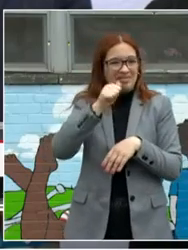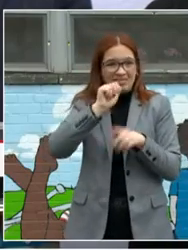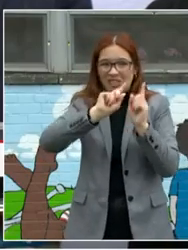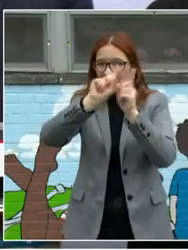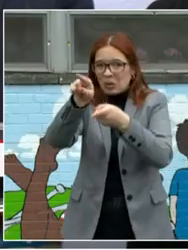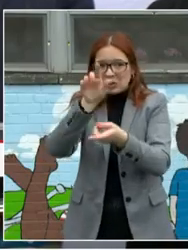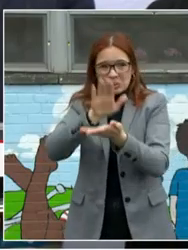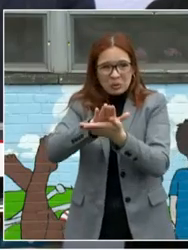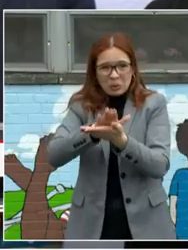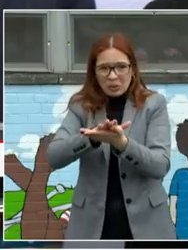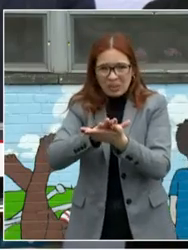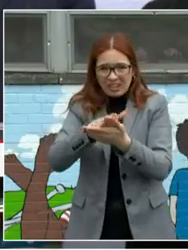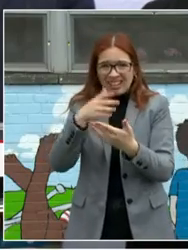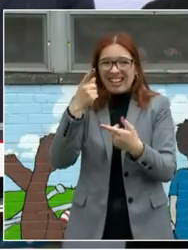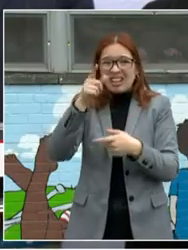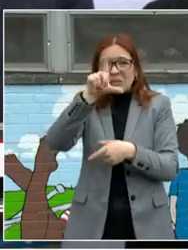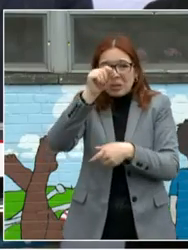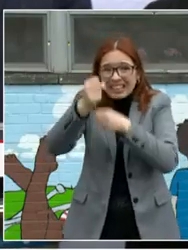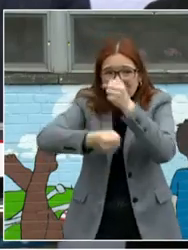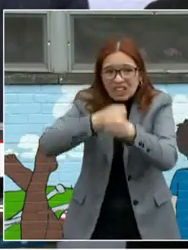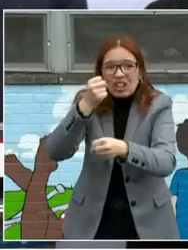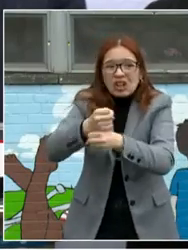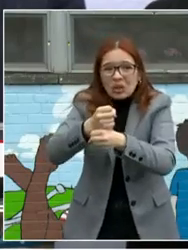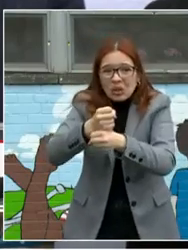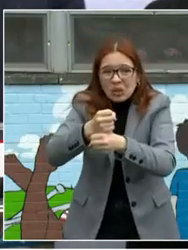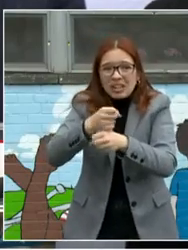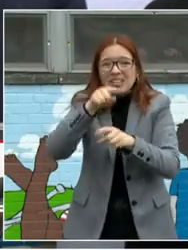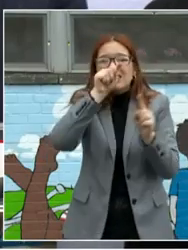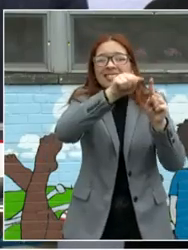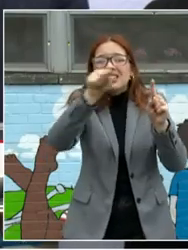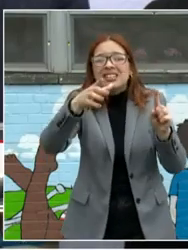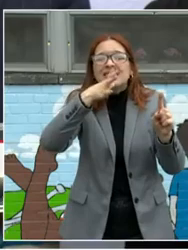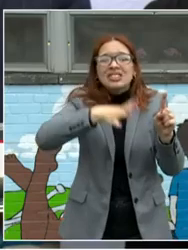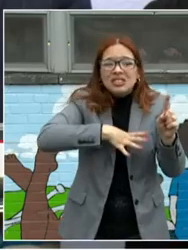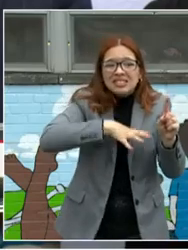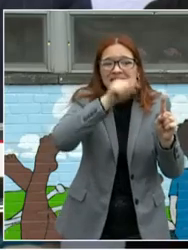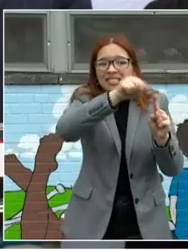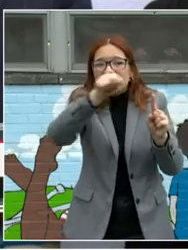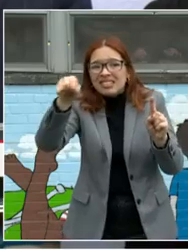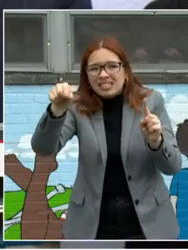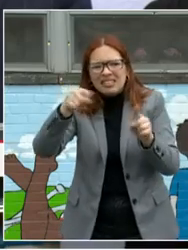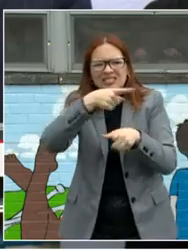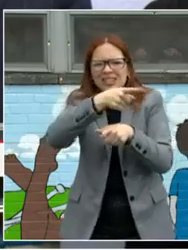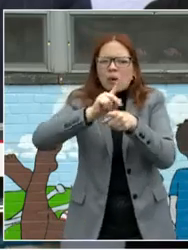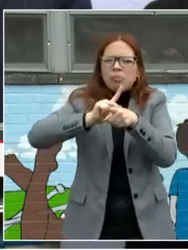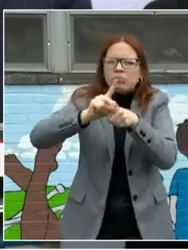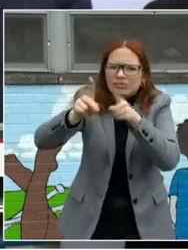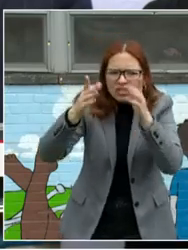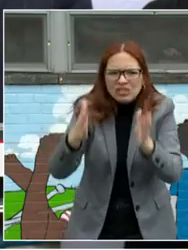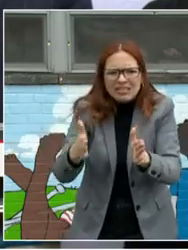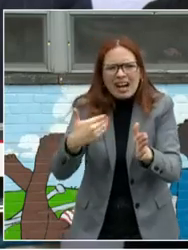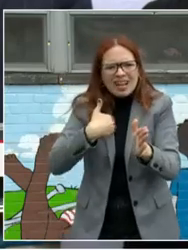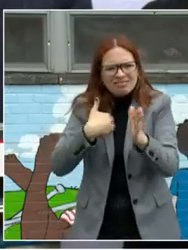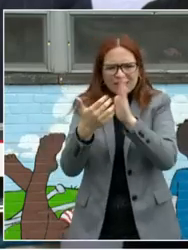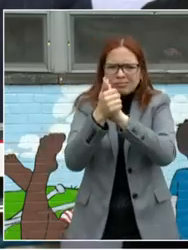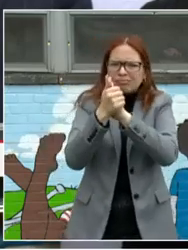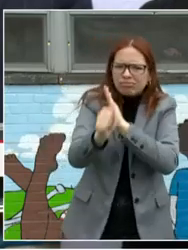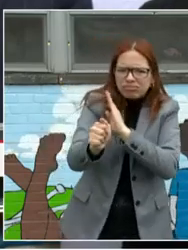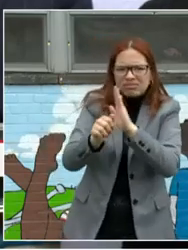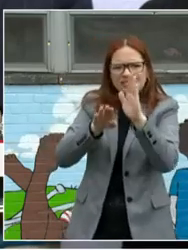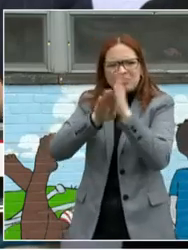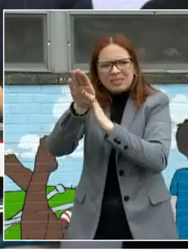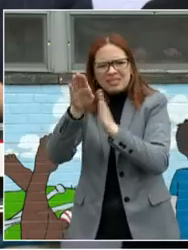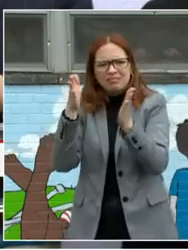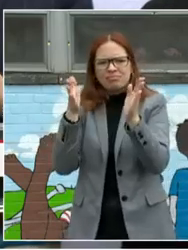so for them, each one of those women said, like, we are becoming professionals. We are growing in our skills. We are getting our credentialing, and it